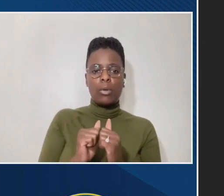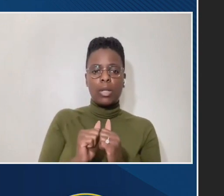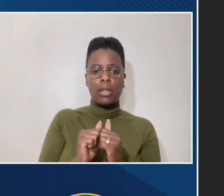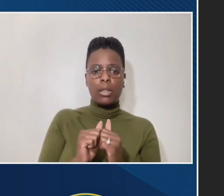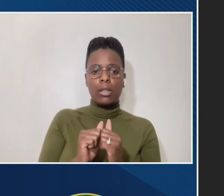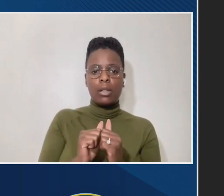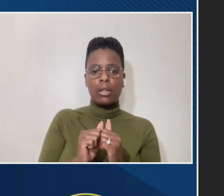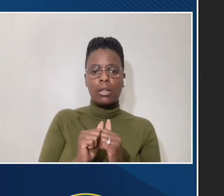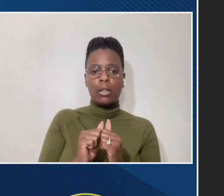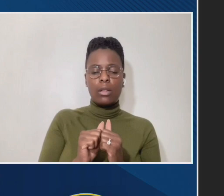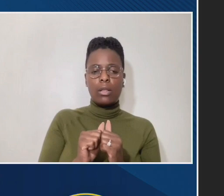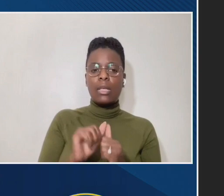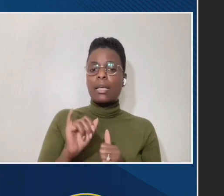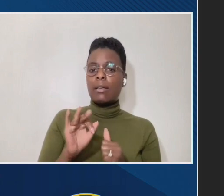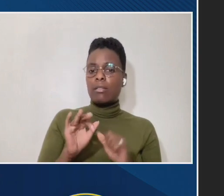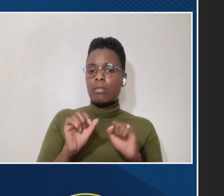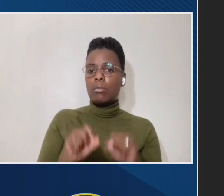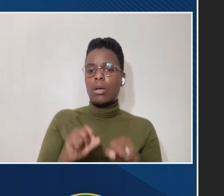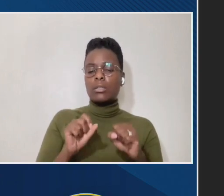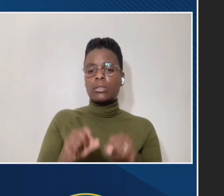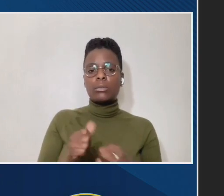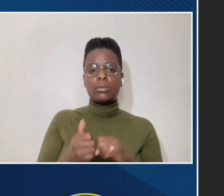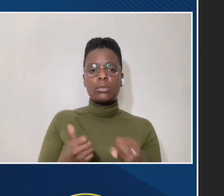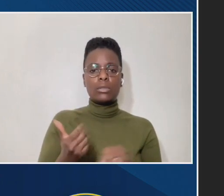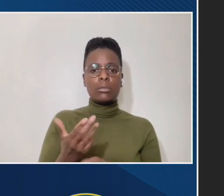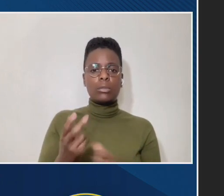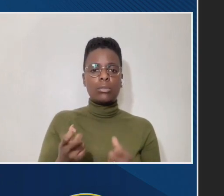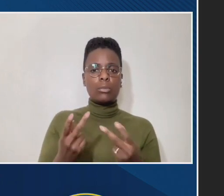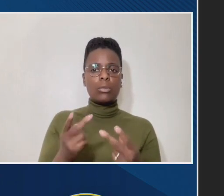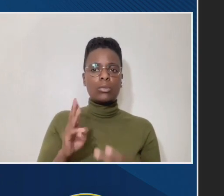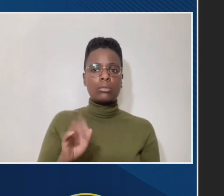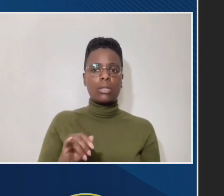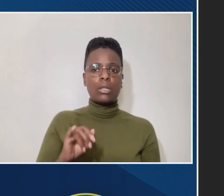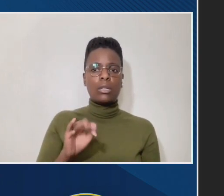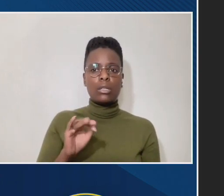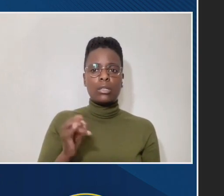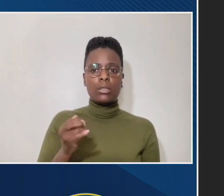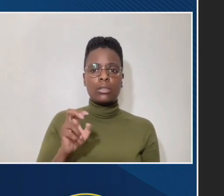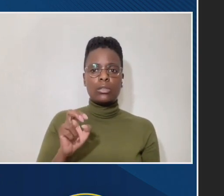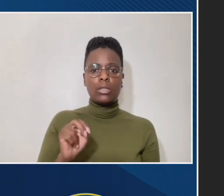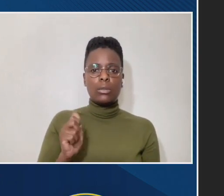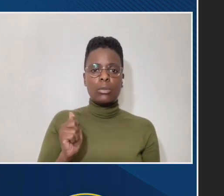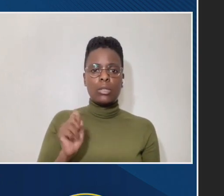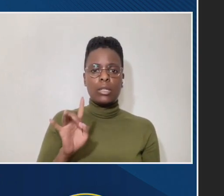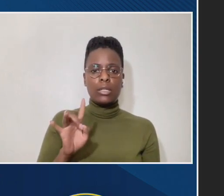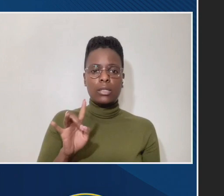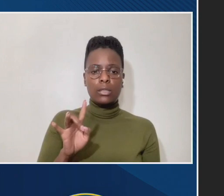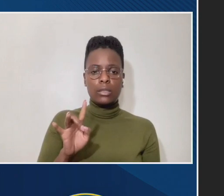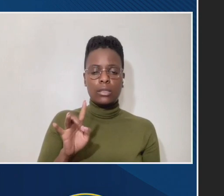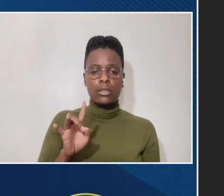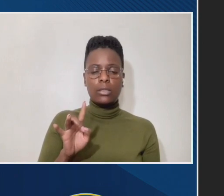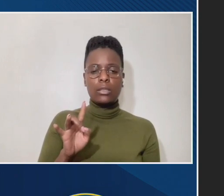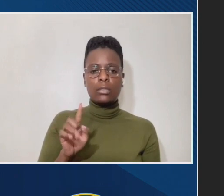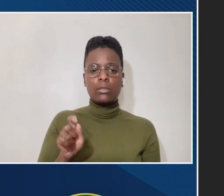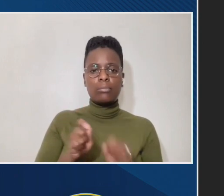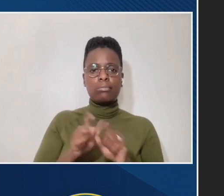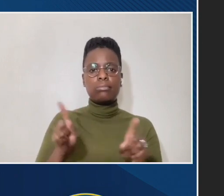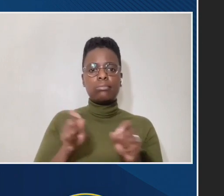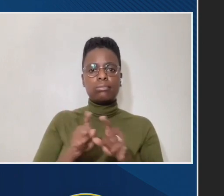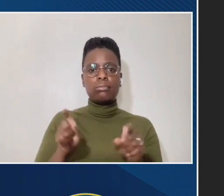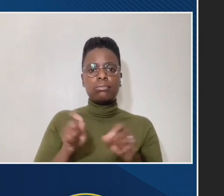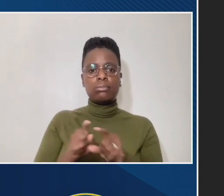just right. Make sure that they're clear. This is, we can only make a recommendation, right? So this is not.